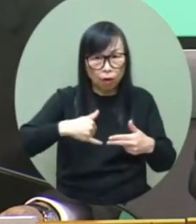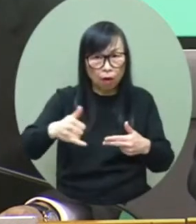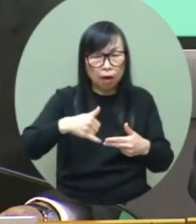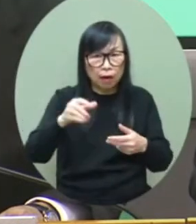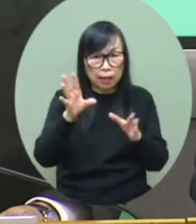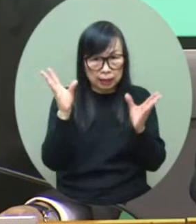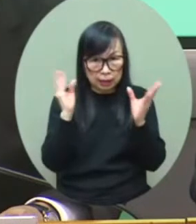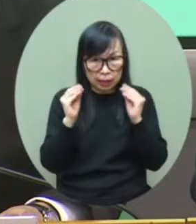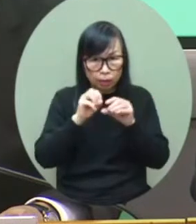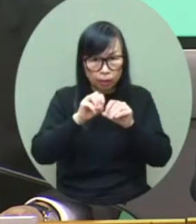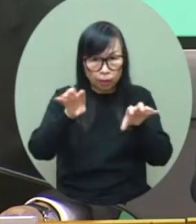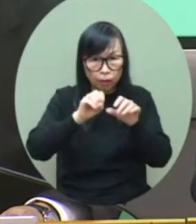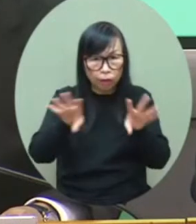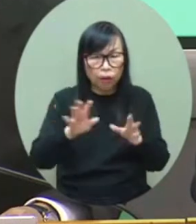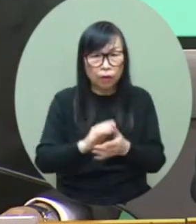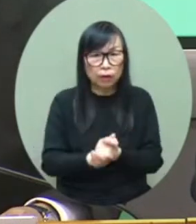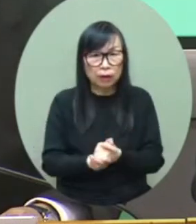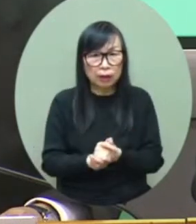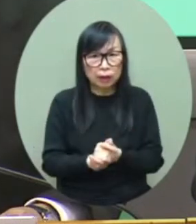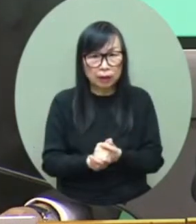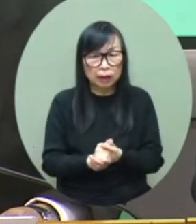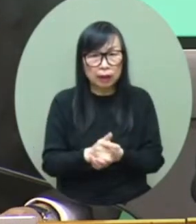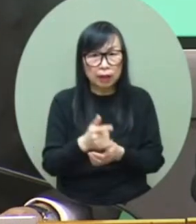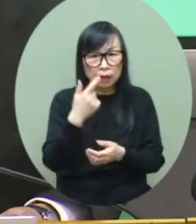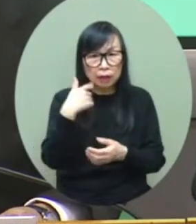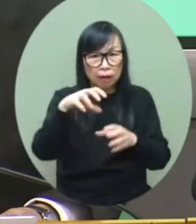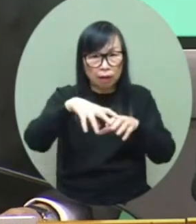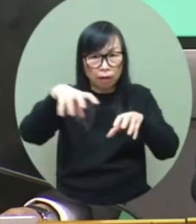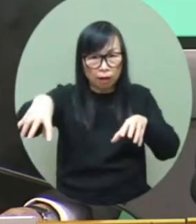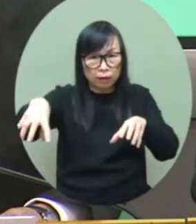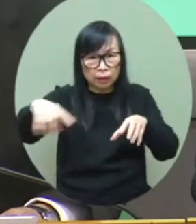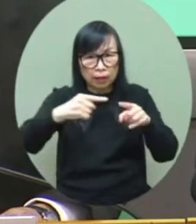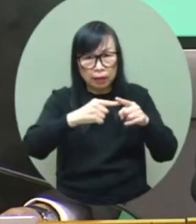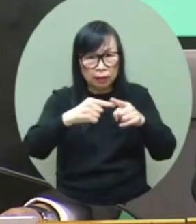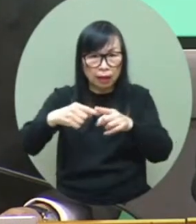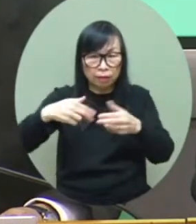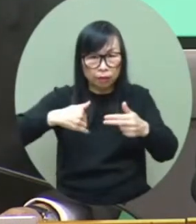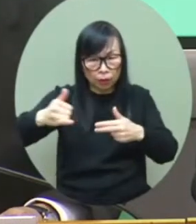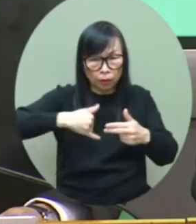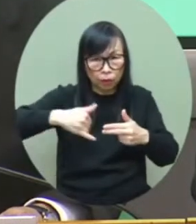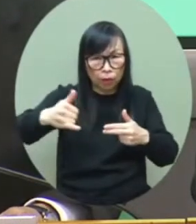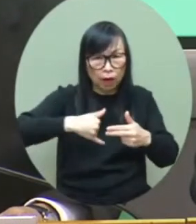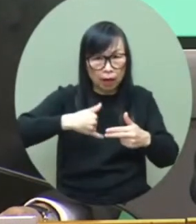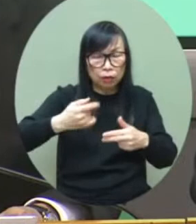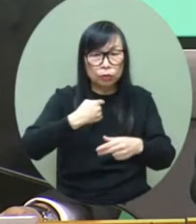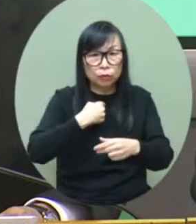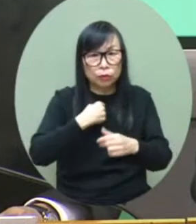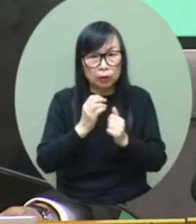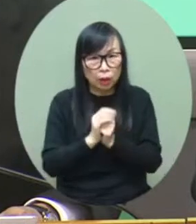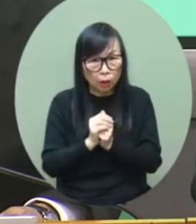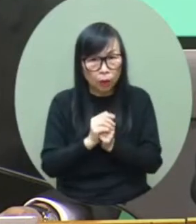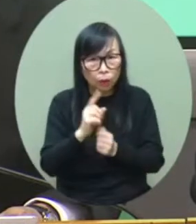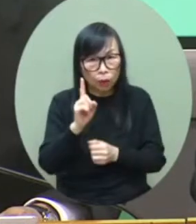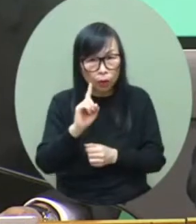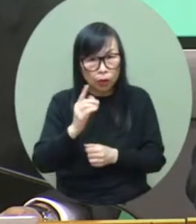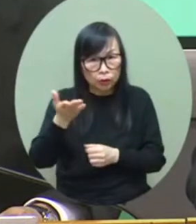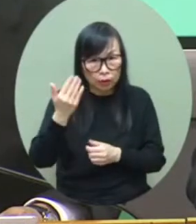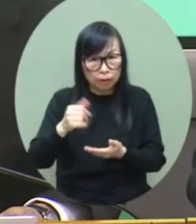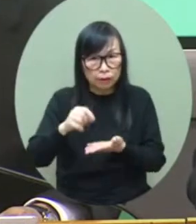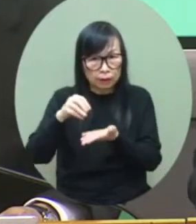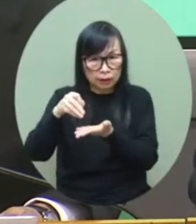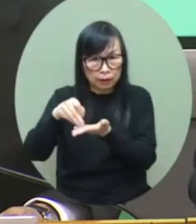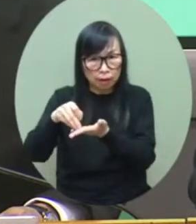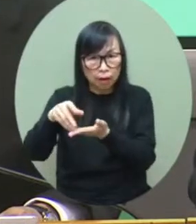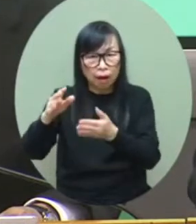to different needs as necessary. For example, we have stepped up the dissemination of information, and also because